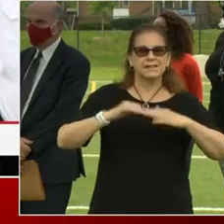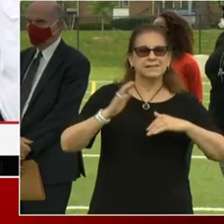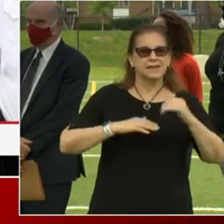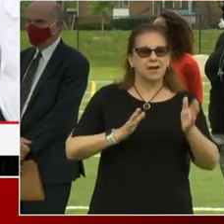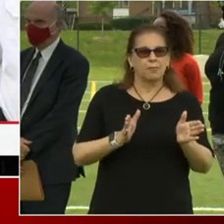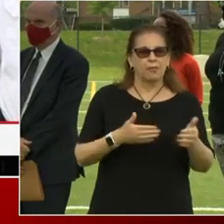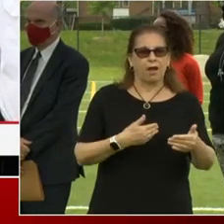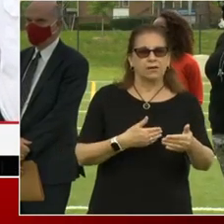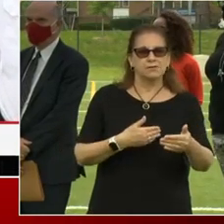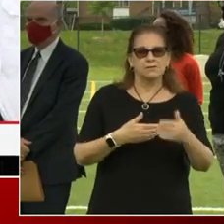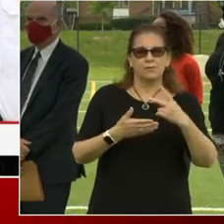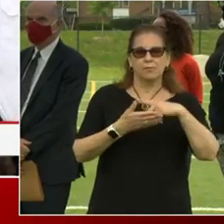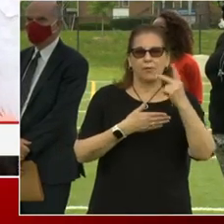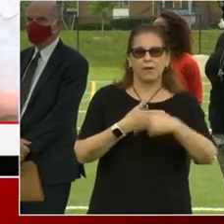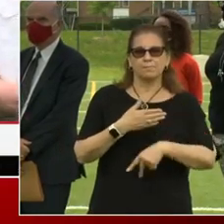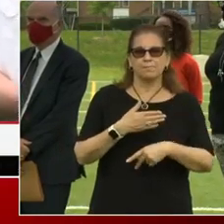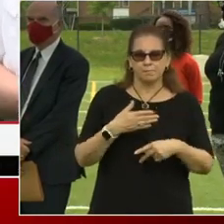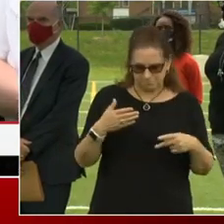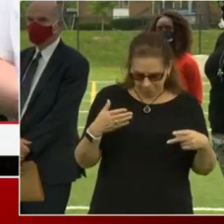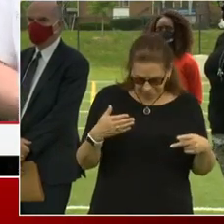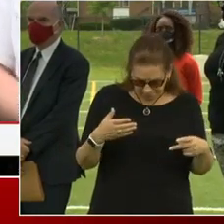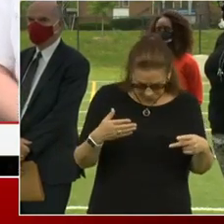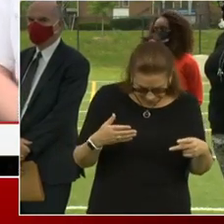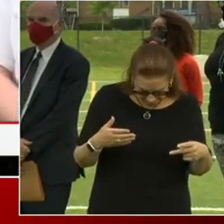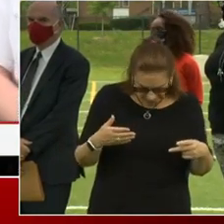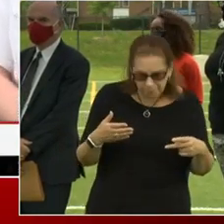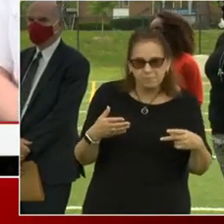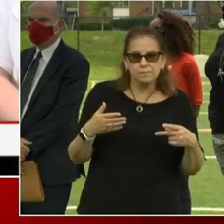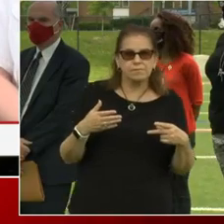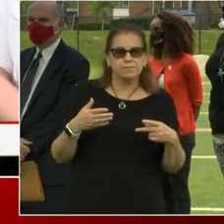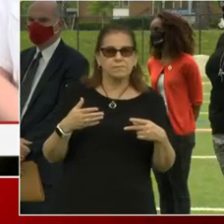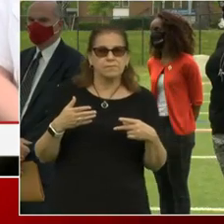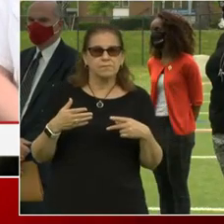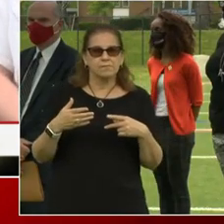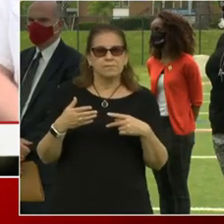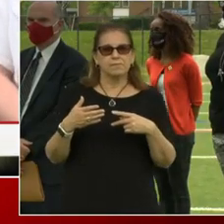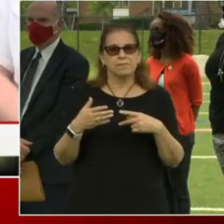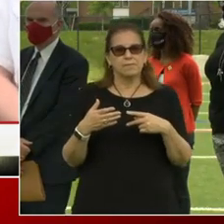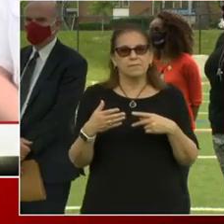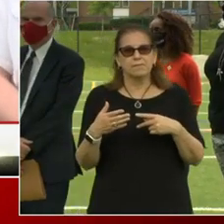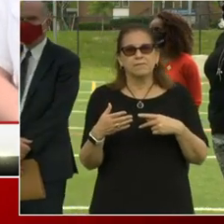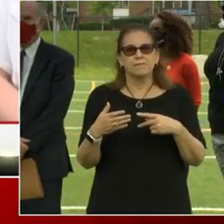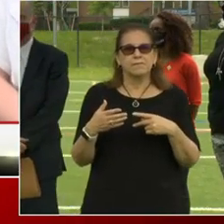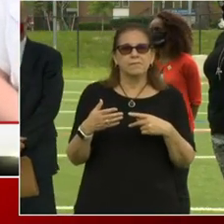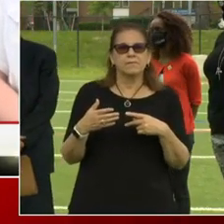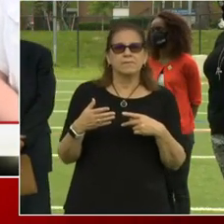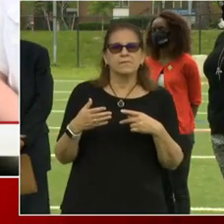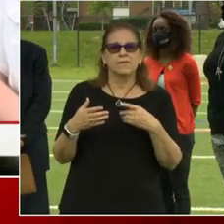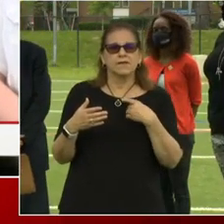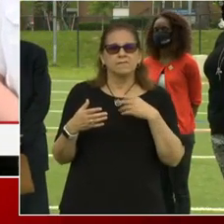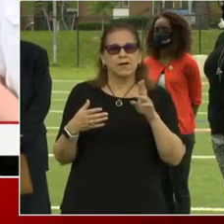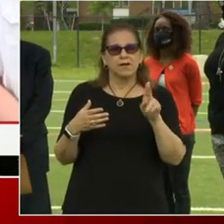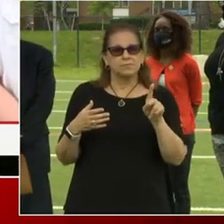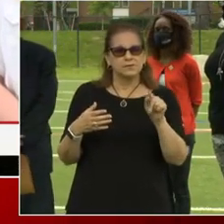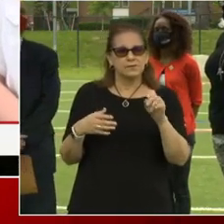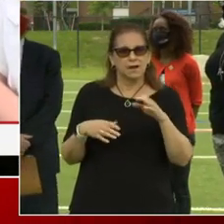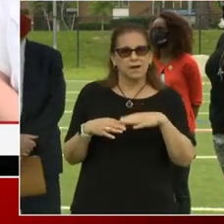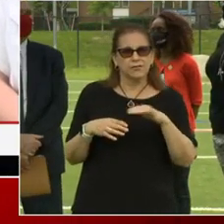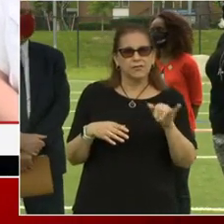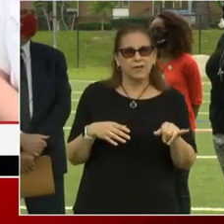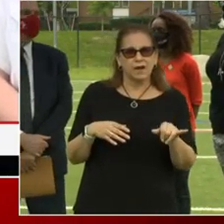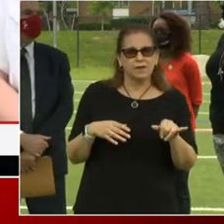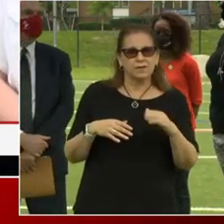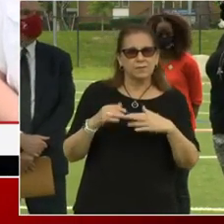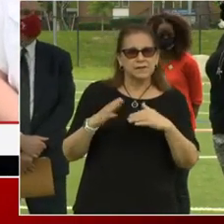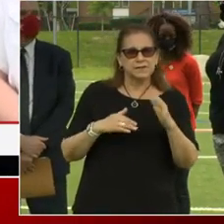it's expanded at all past the initial blocks? And sure. I think there was a website attached to that I don't think is live yet. Is that okay?